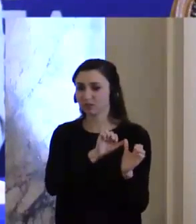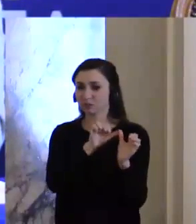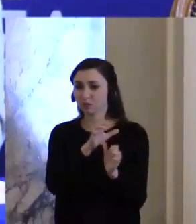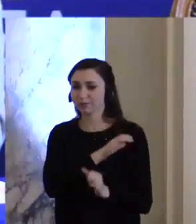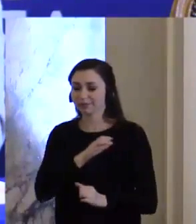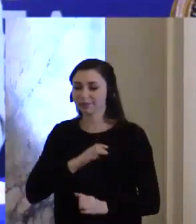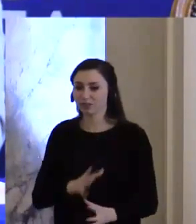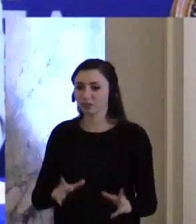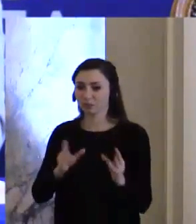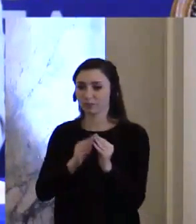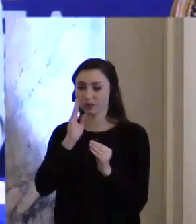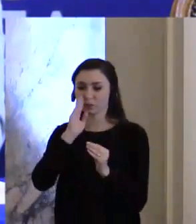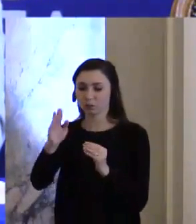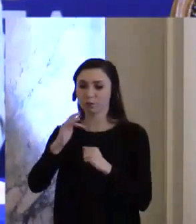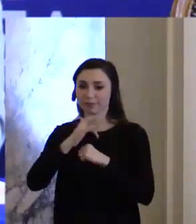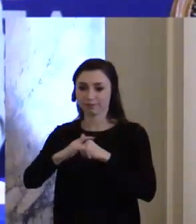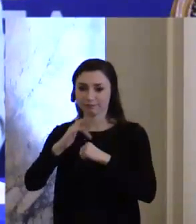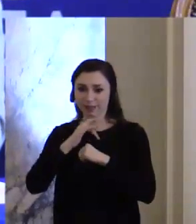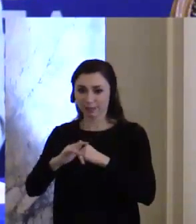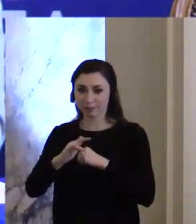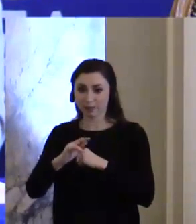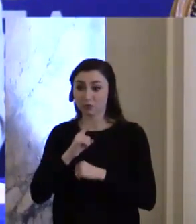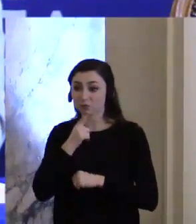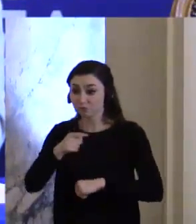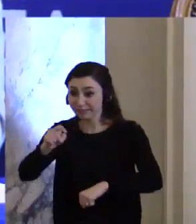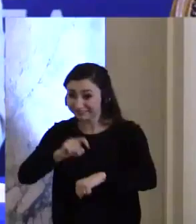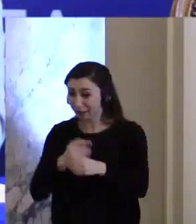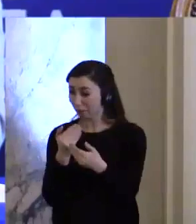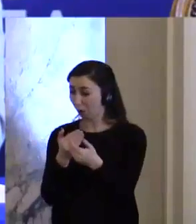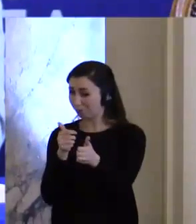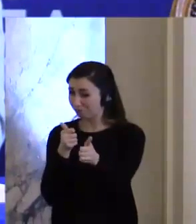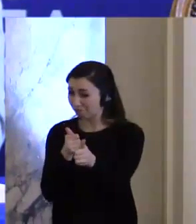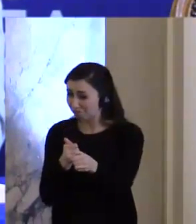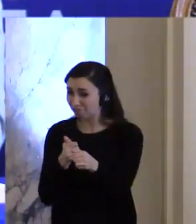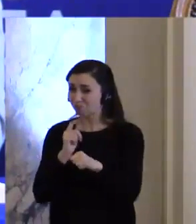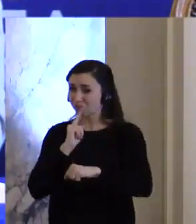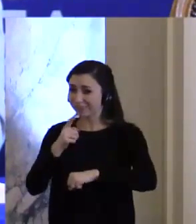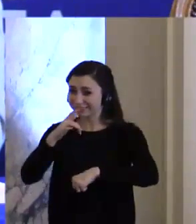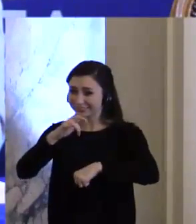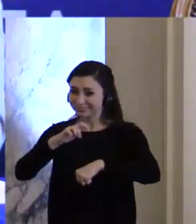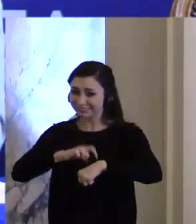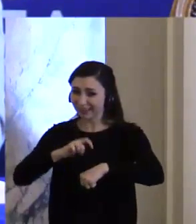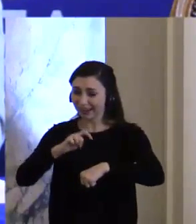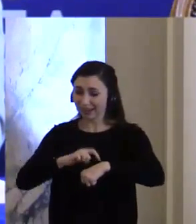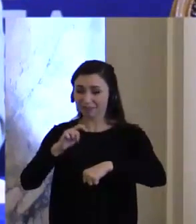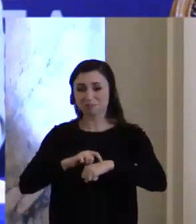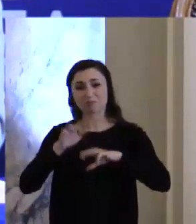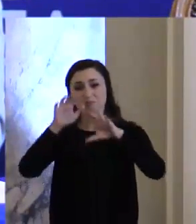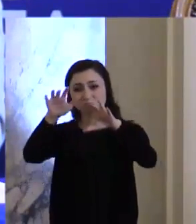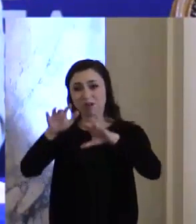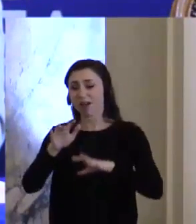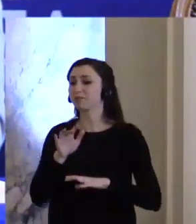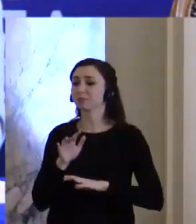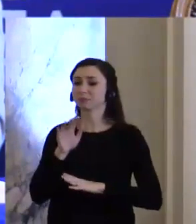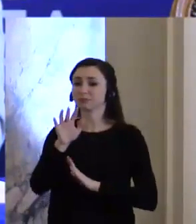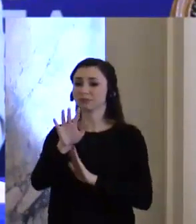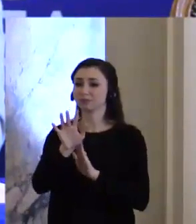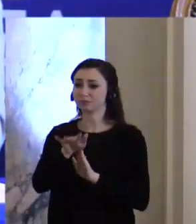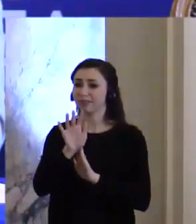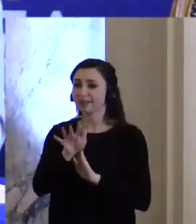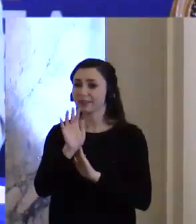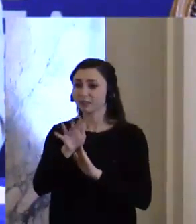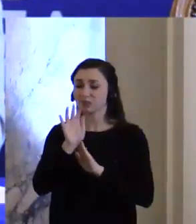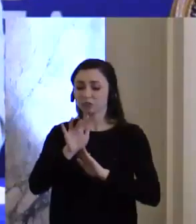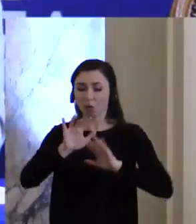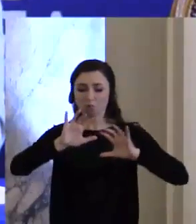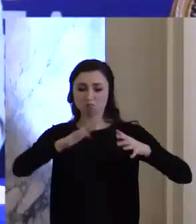be made available almost in real time in a state-of-the-art, user-friendly video archive system that